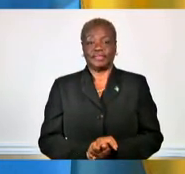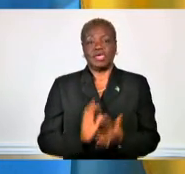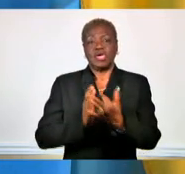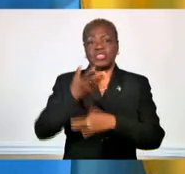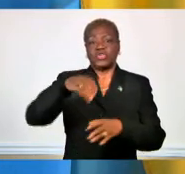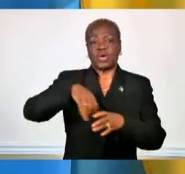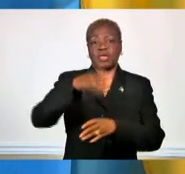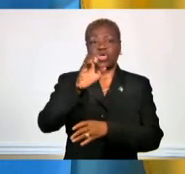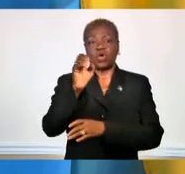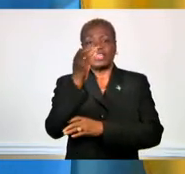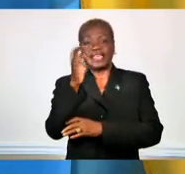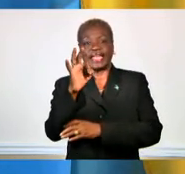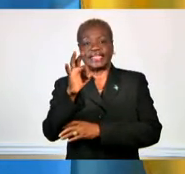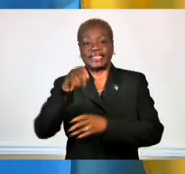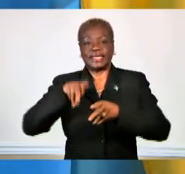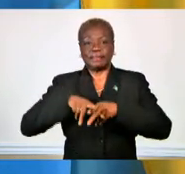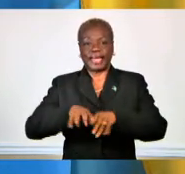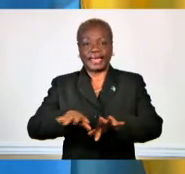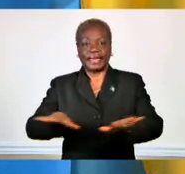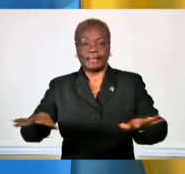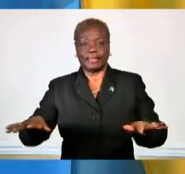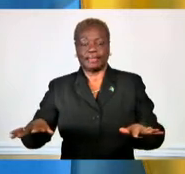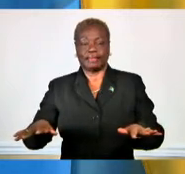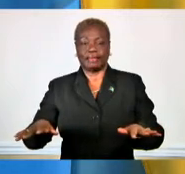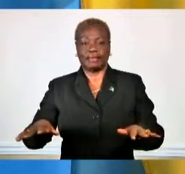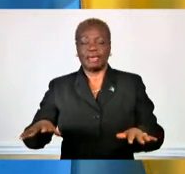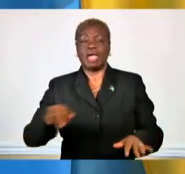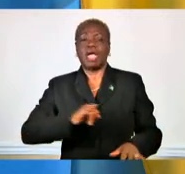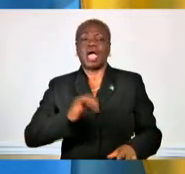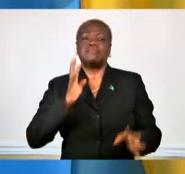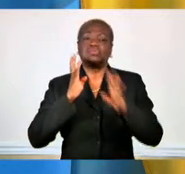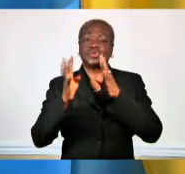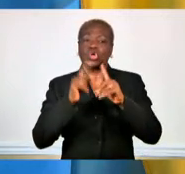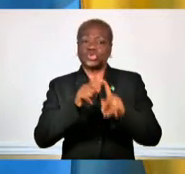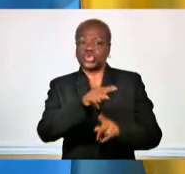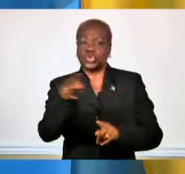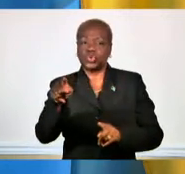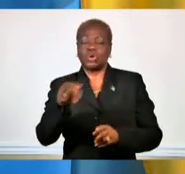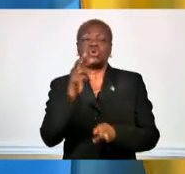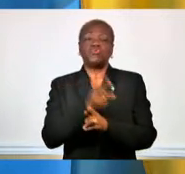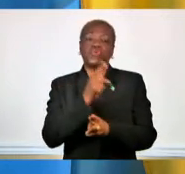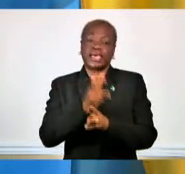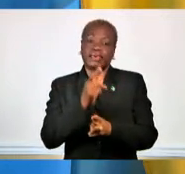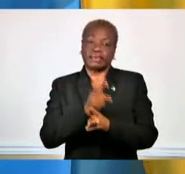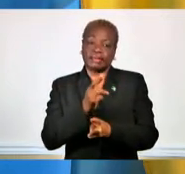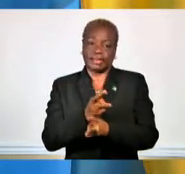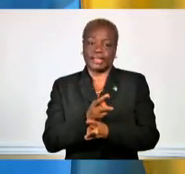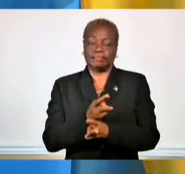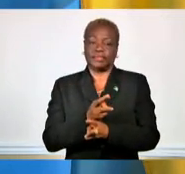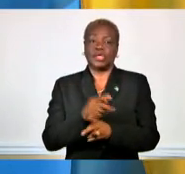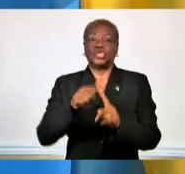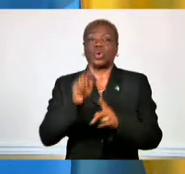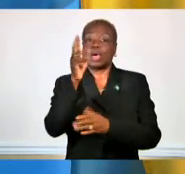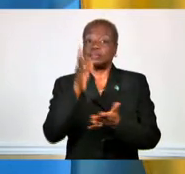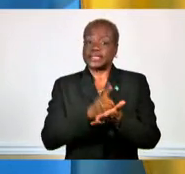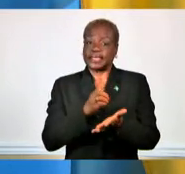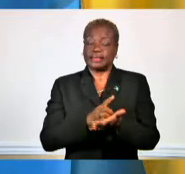Throughout the COVID-19 pandemic, I have spoken to you on a regular basis to